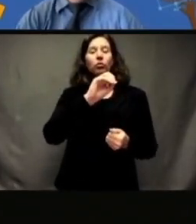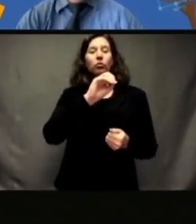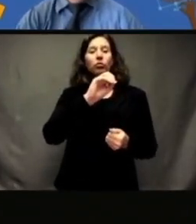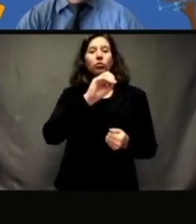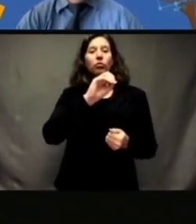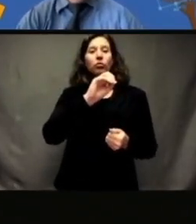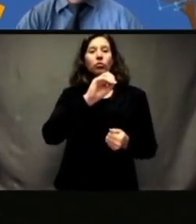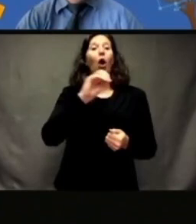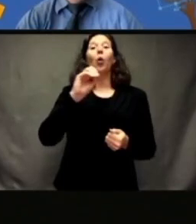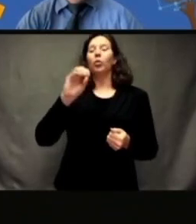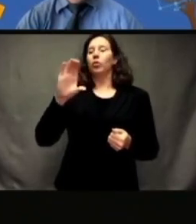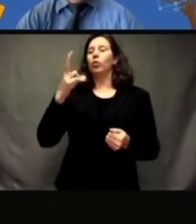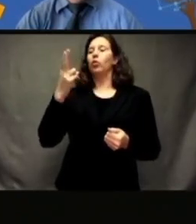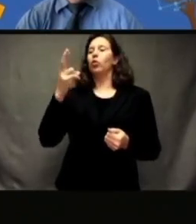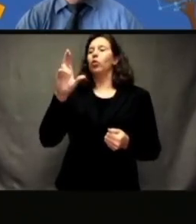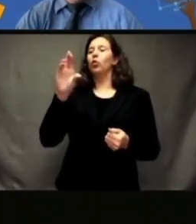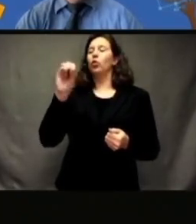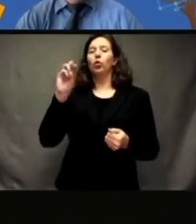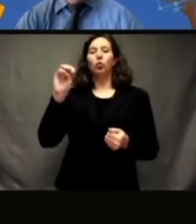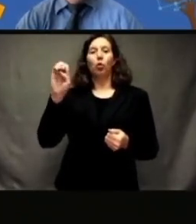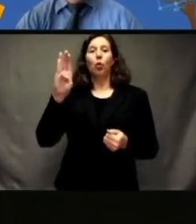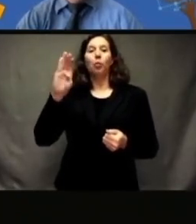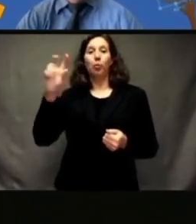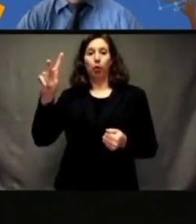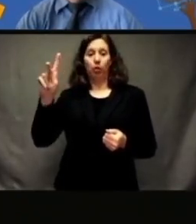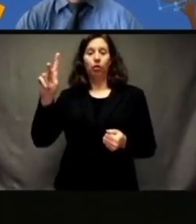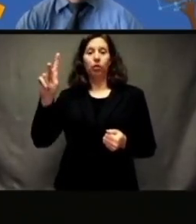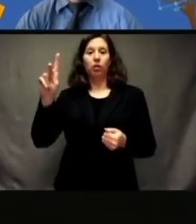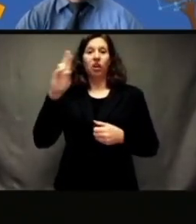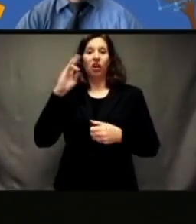the app. And